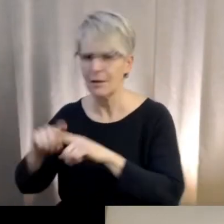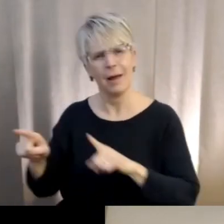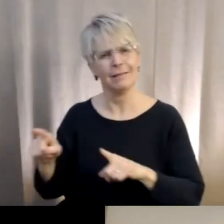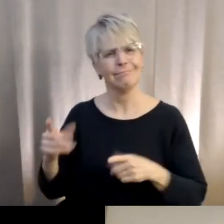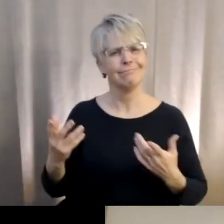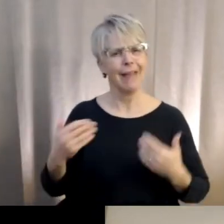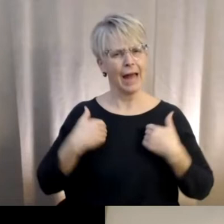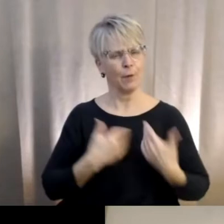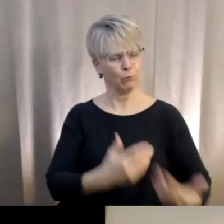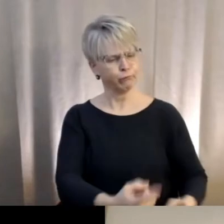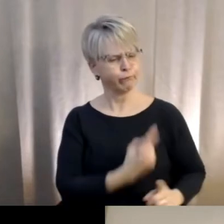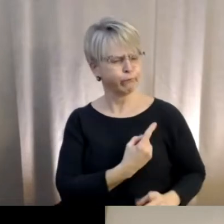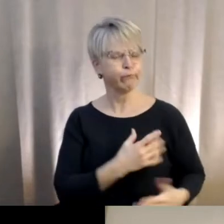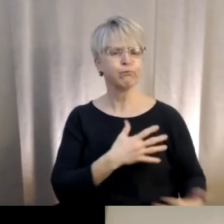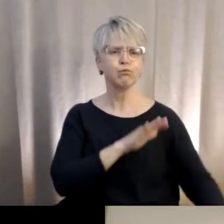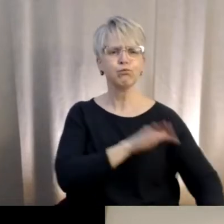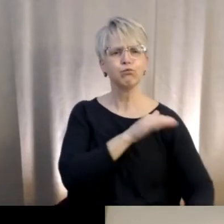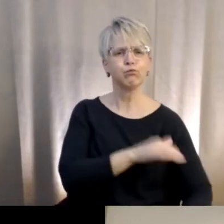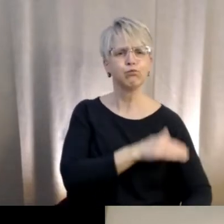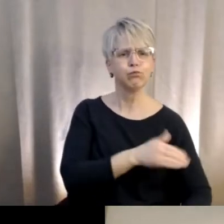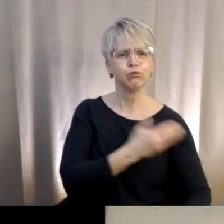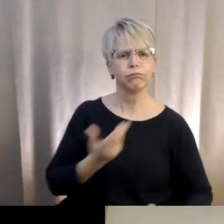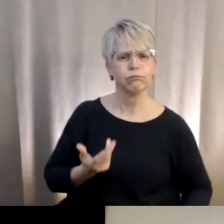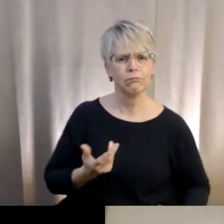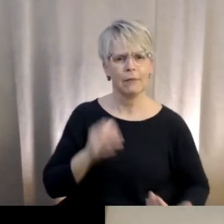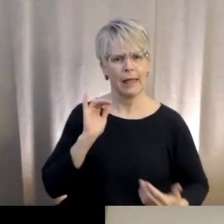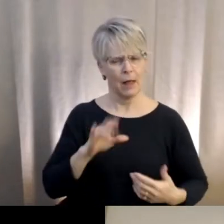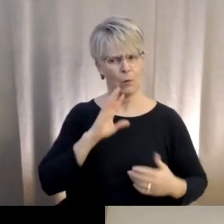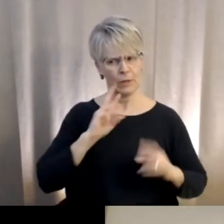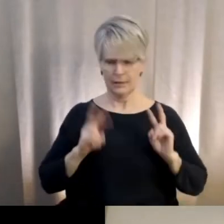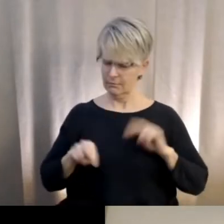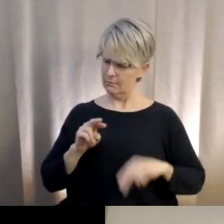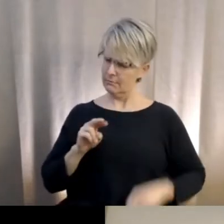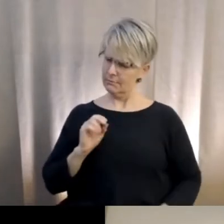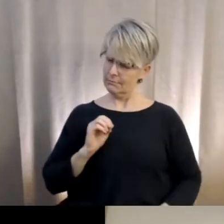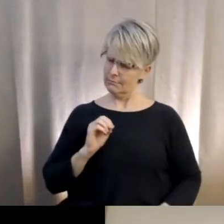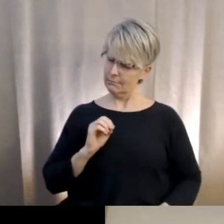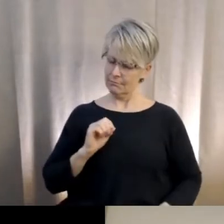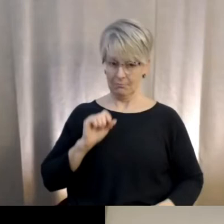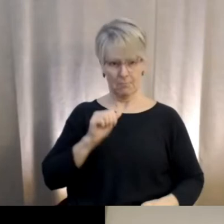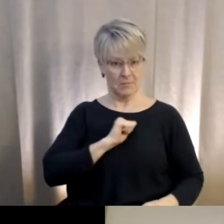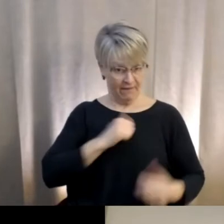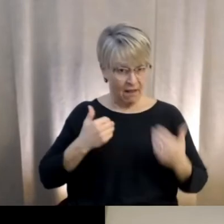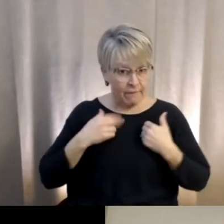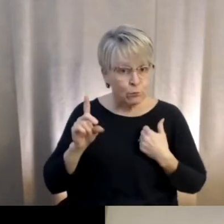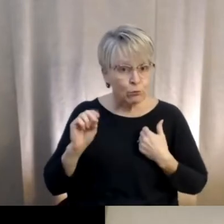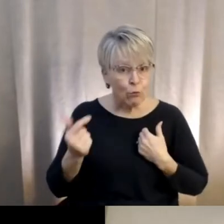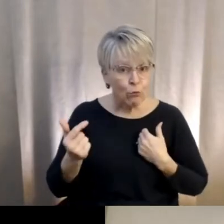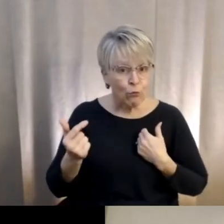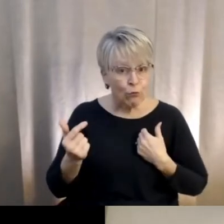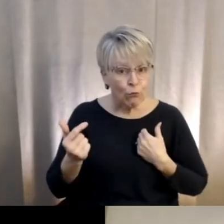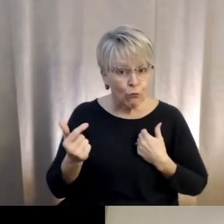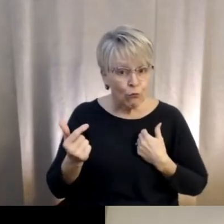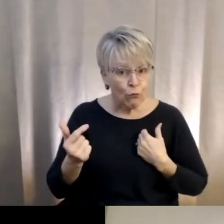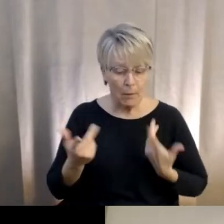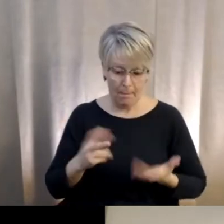an animal. So it really highlighted that, okay, you know, I have a dog myself, and certainly it's